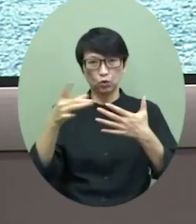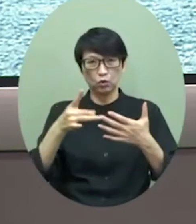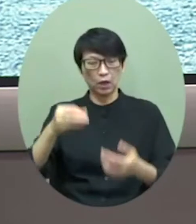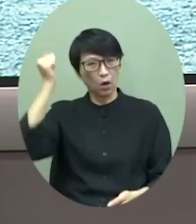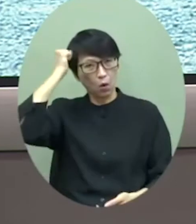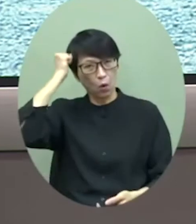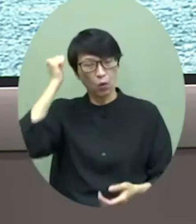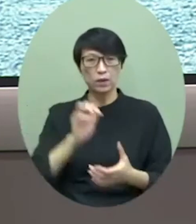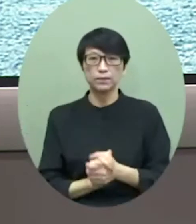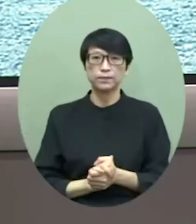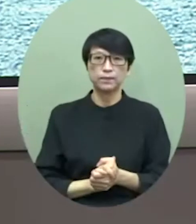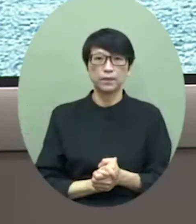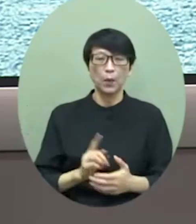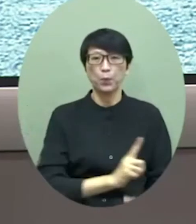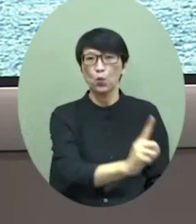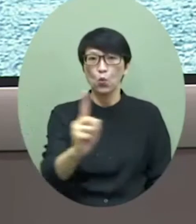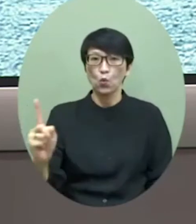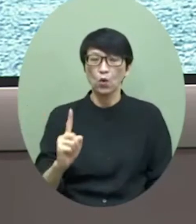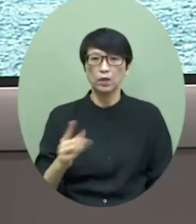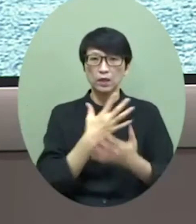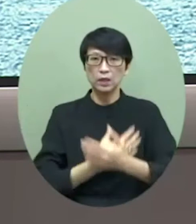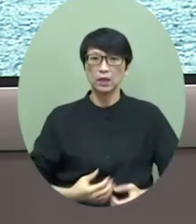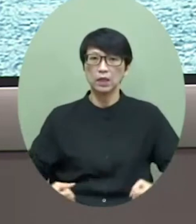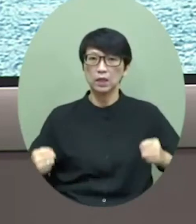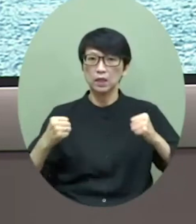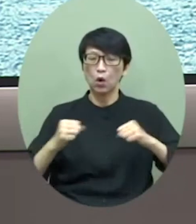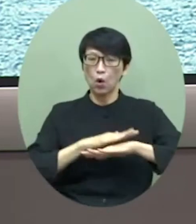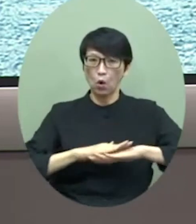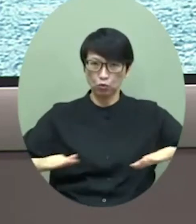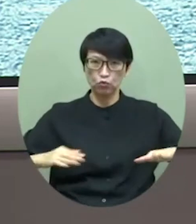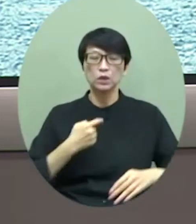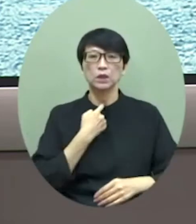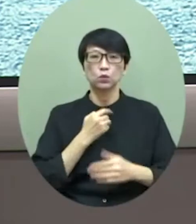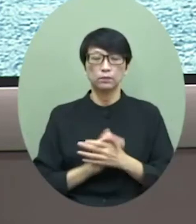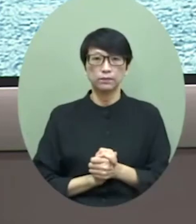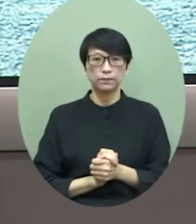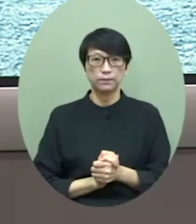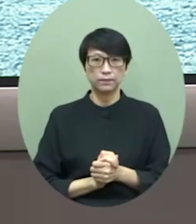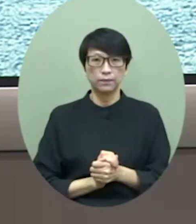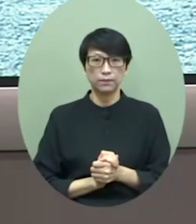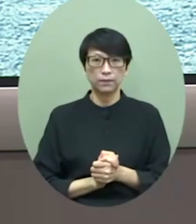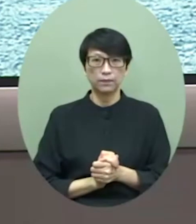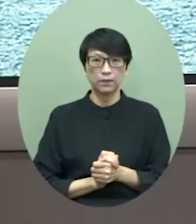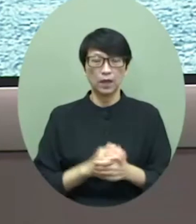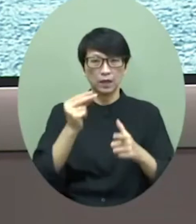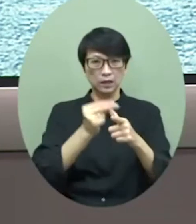hard choices so we could ensure the health and safety of everyone.